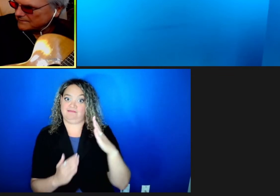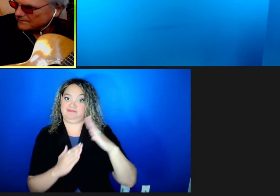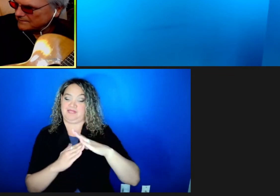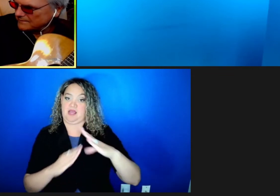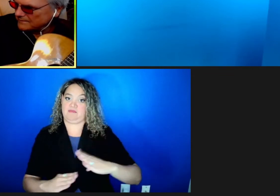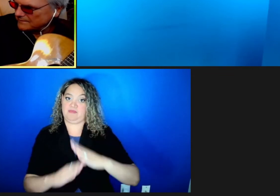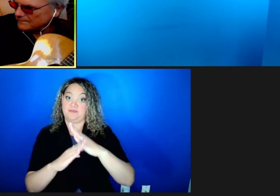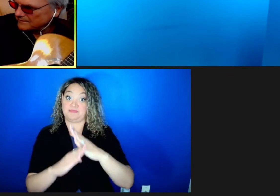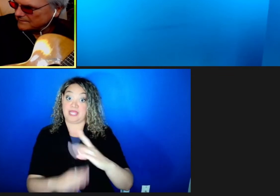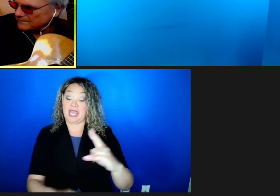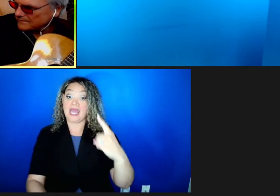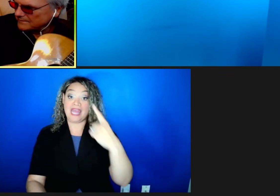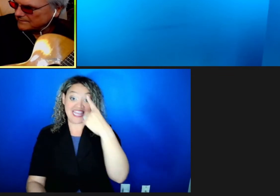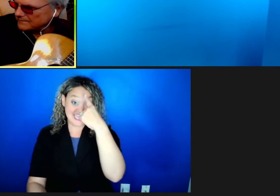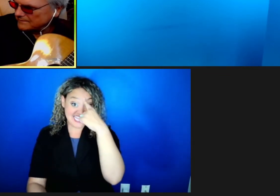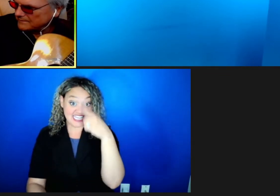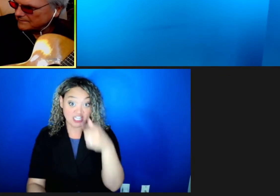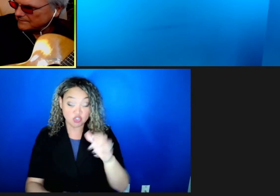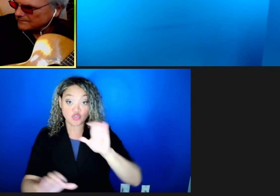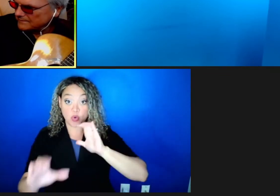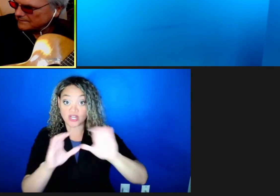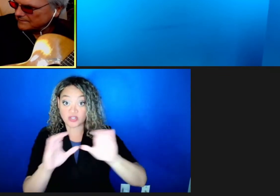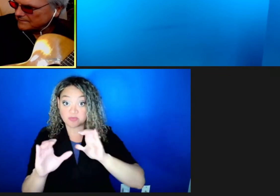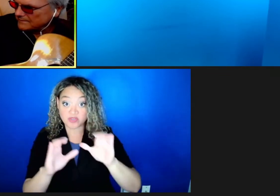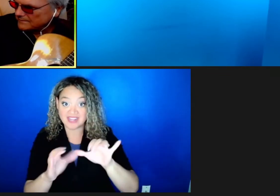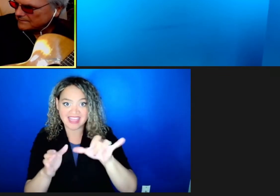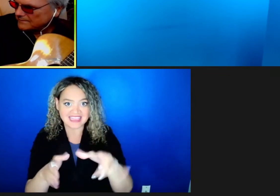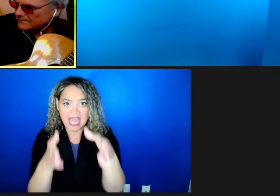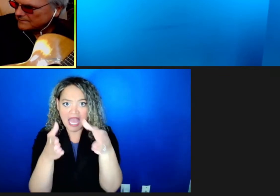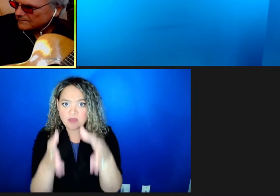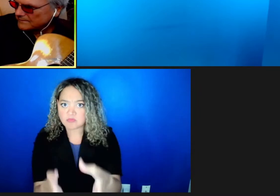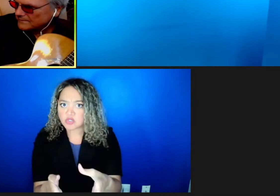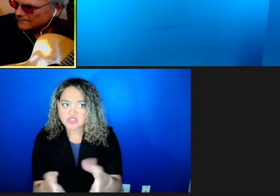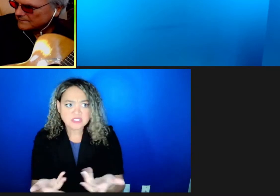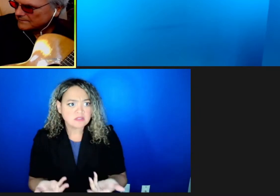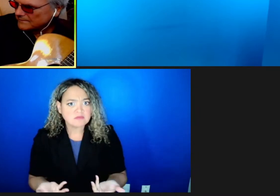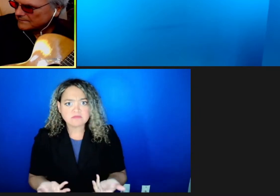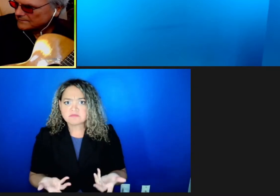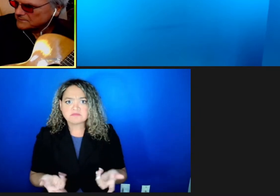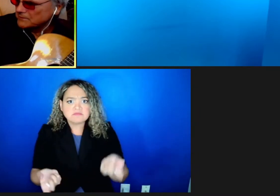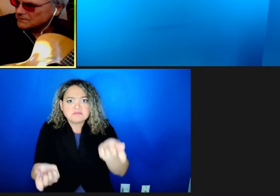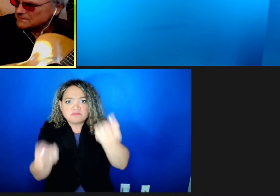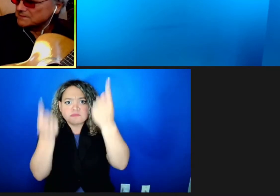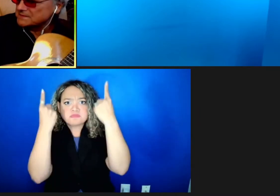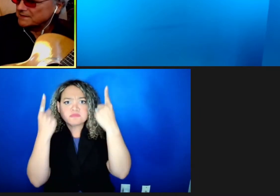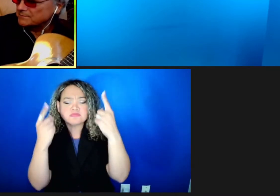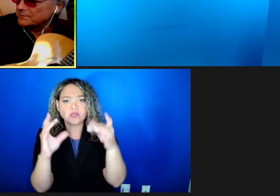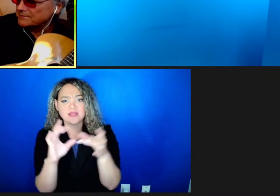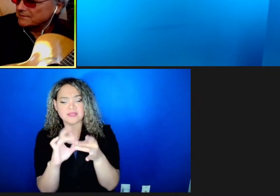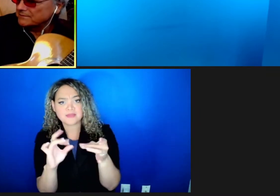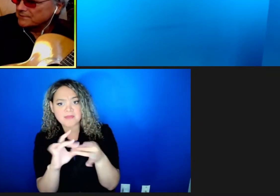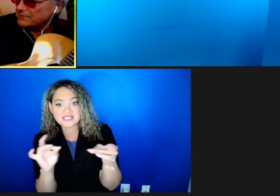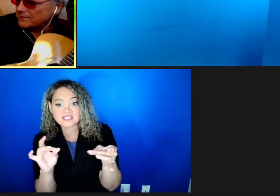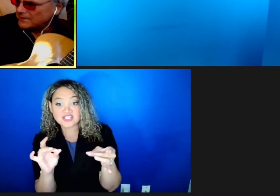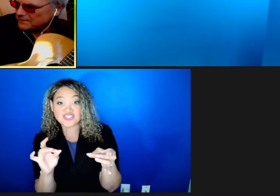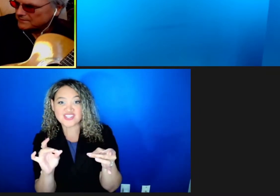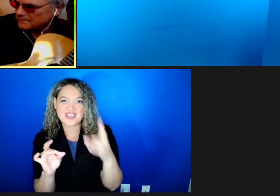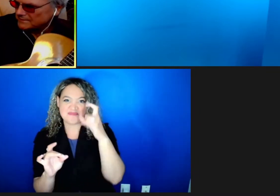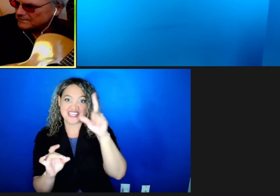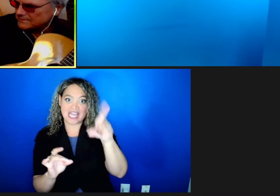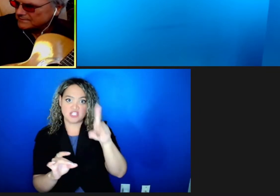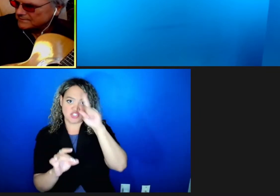thinking that you're communicating with a person when they're not really getting the message. So you're so tied up in your own